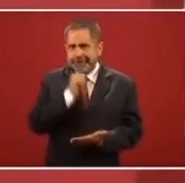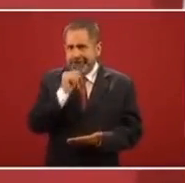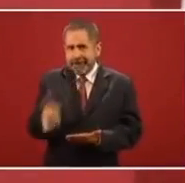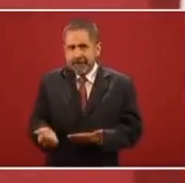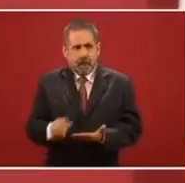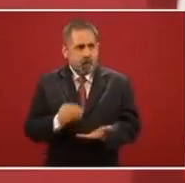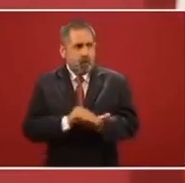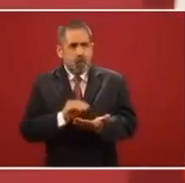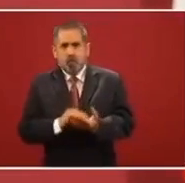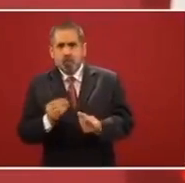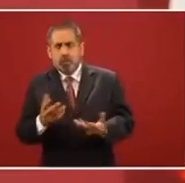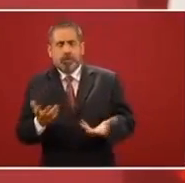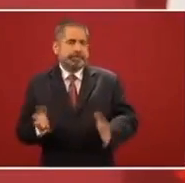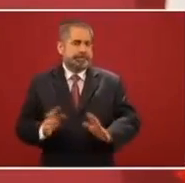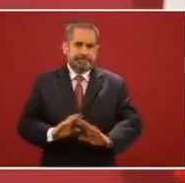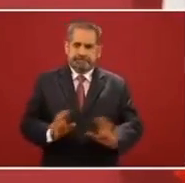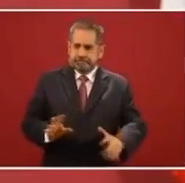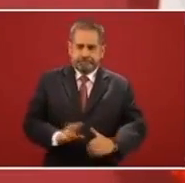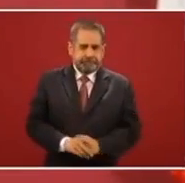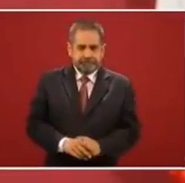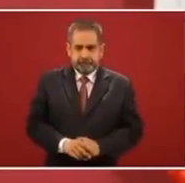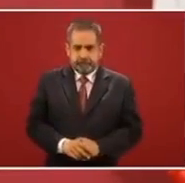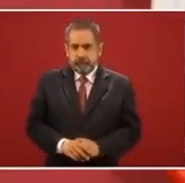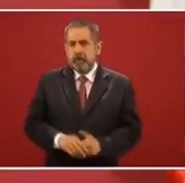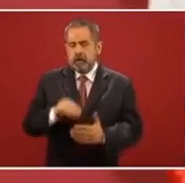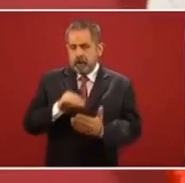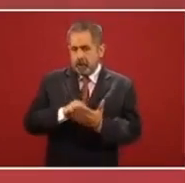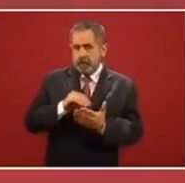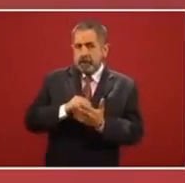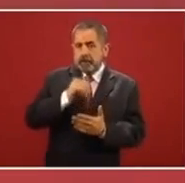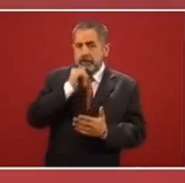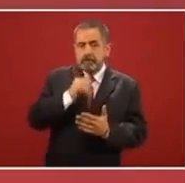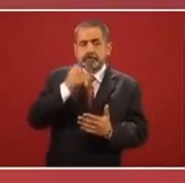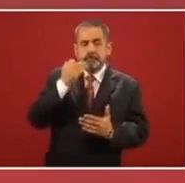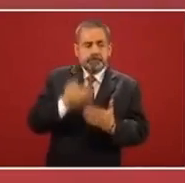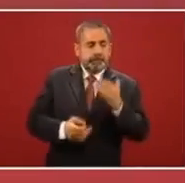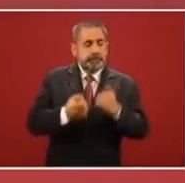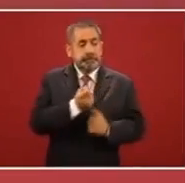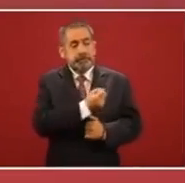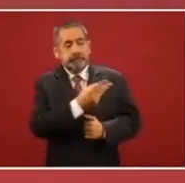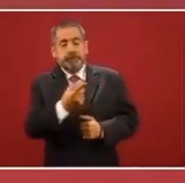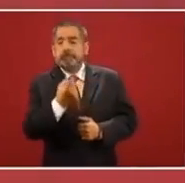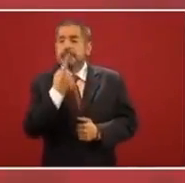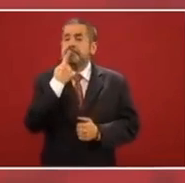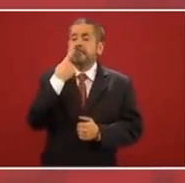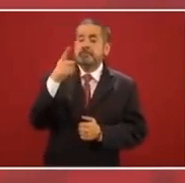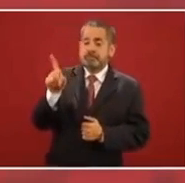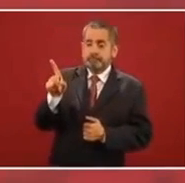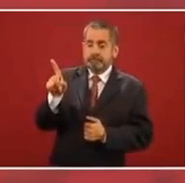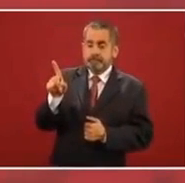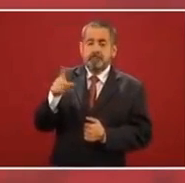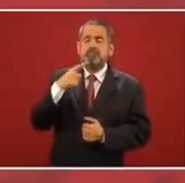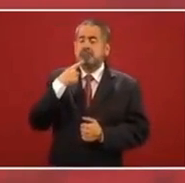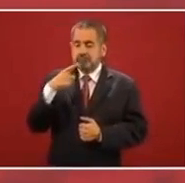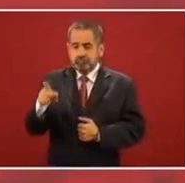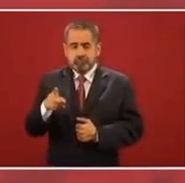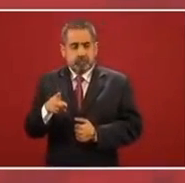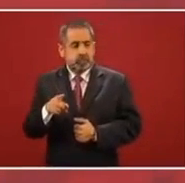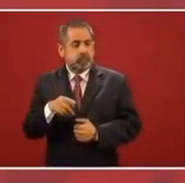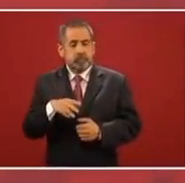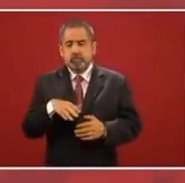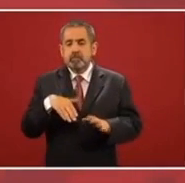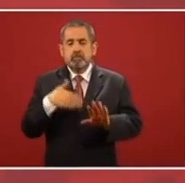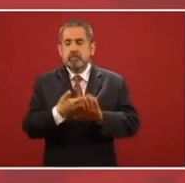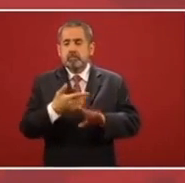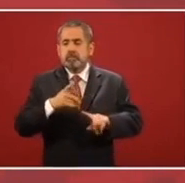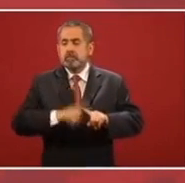Todavía foundation. And even now, Están pendientes there are denuncias pending demands contra against